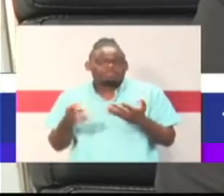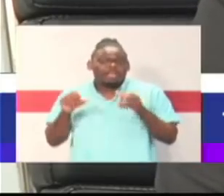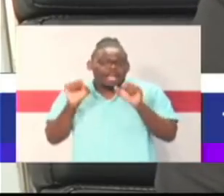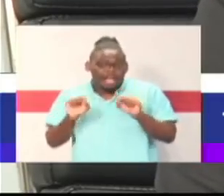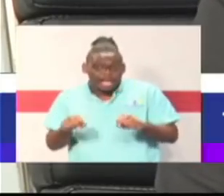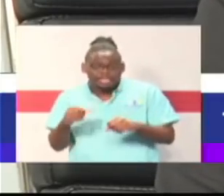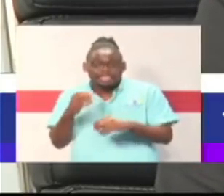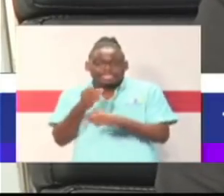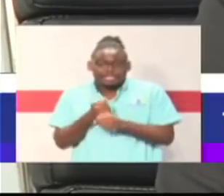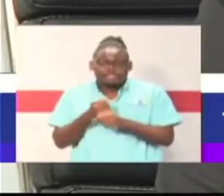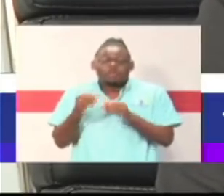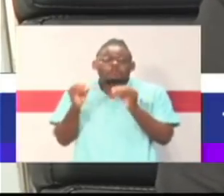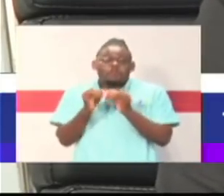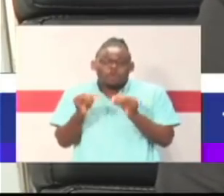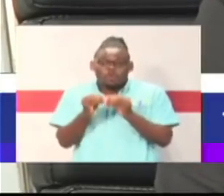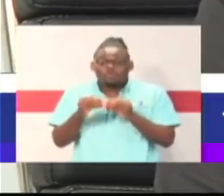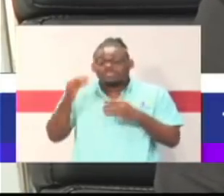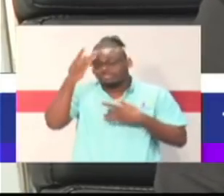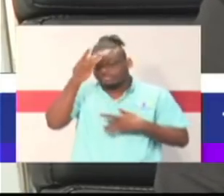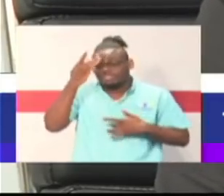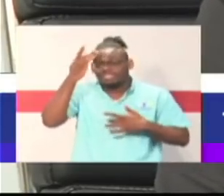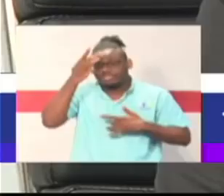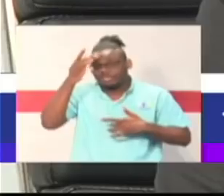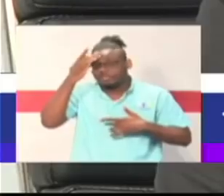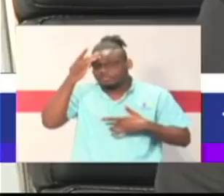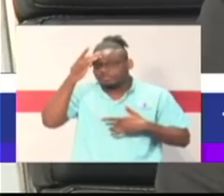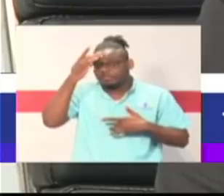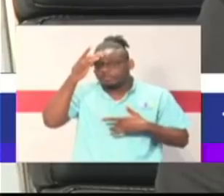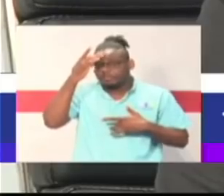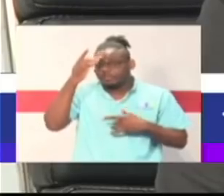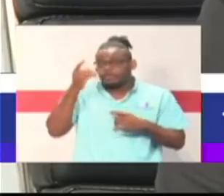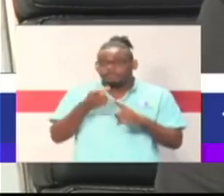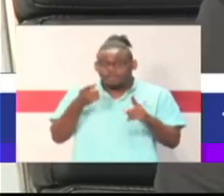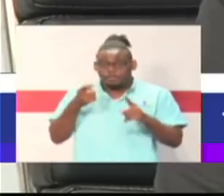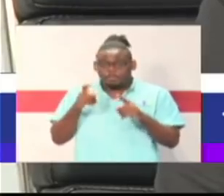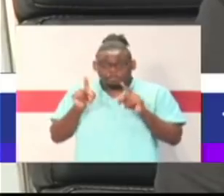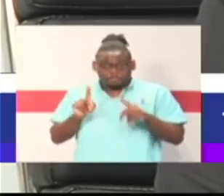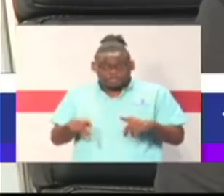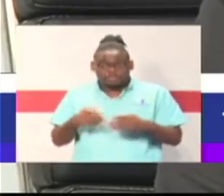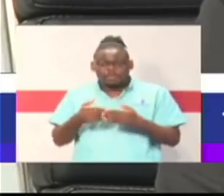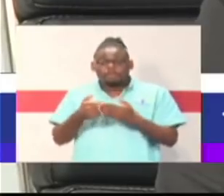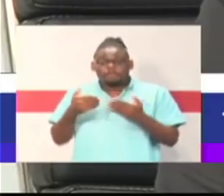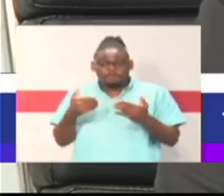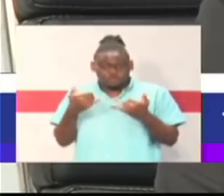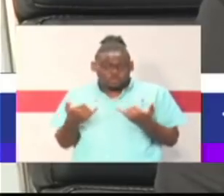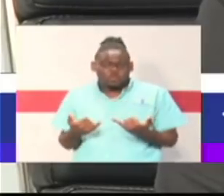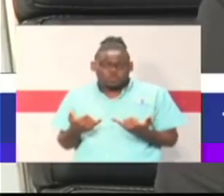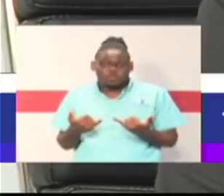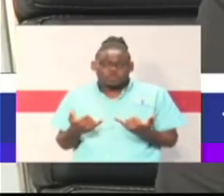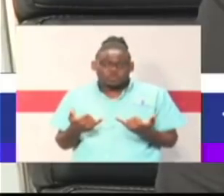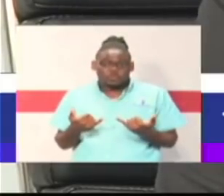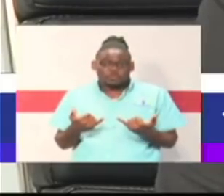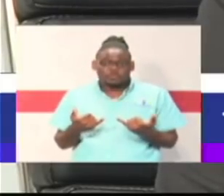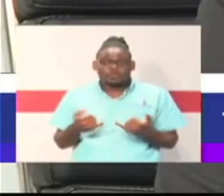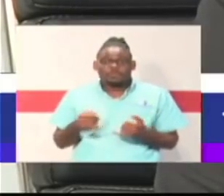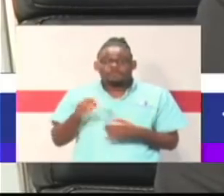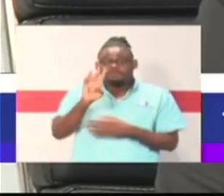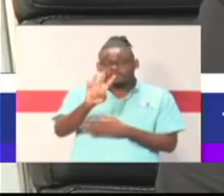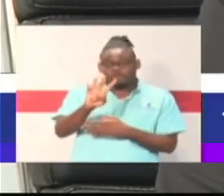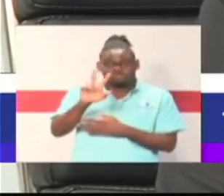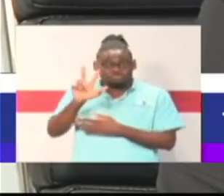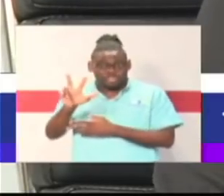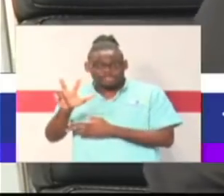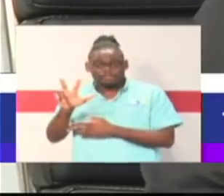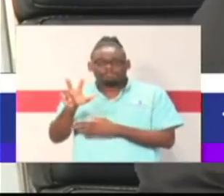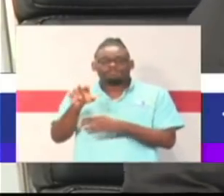the patients we've had so far. Approximately 3% ended up in the HDU or ICU. Most